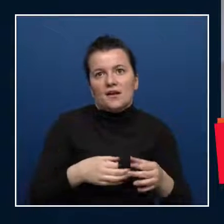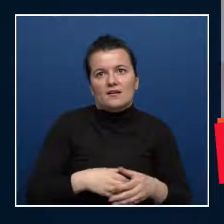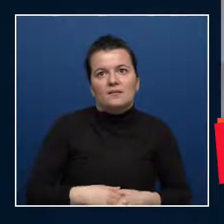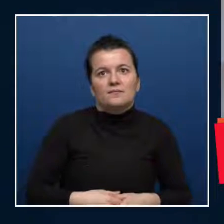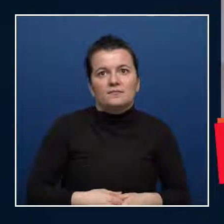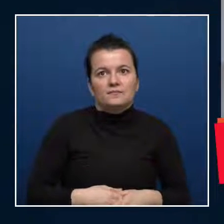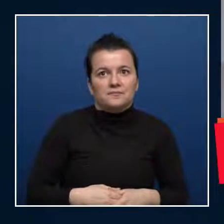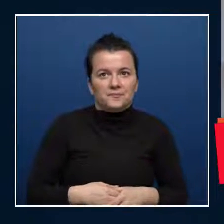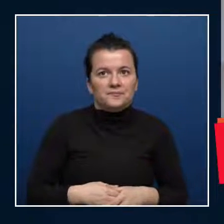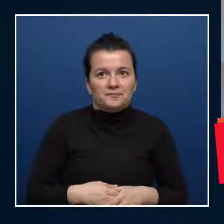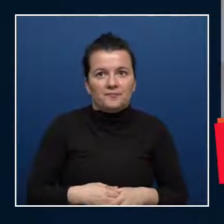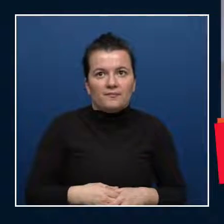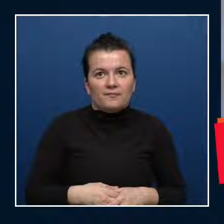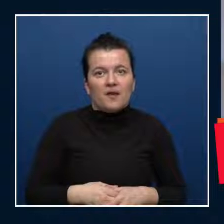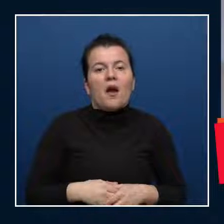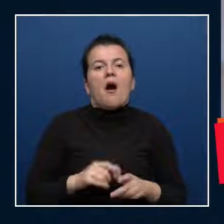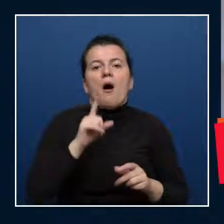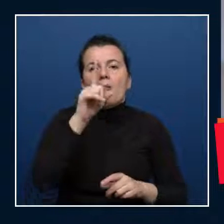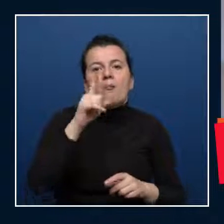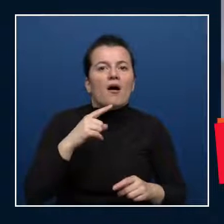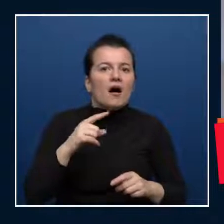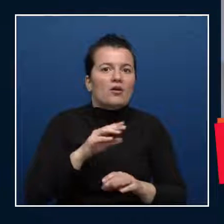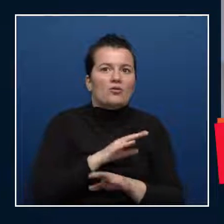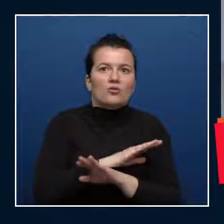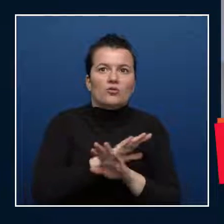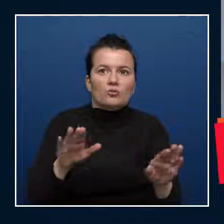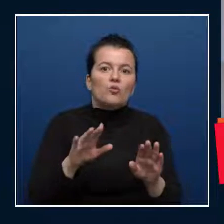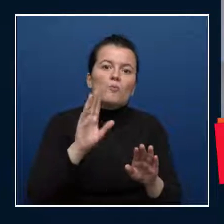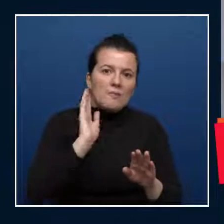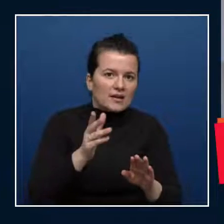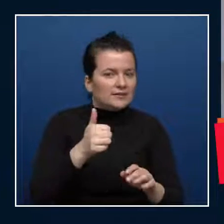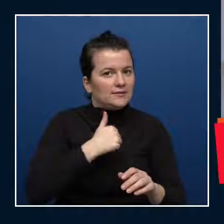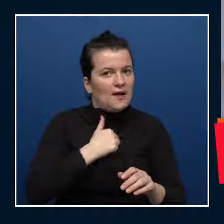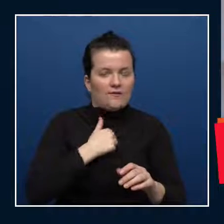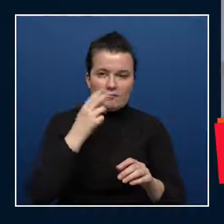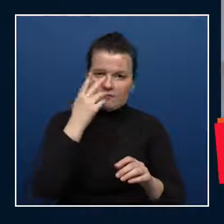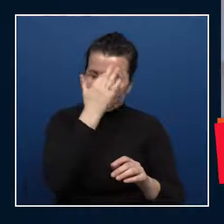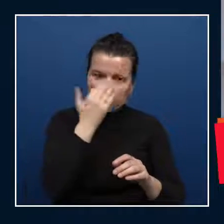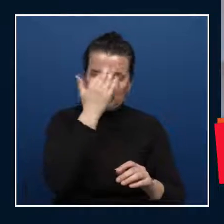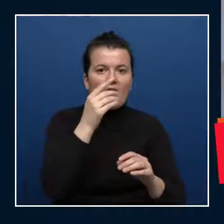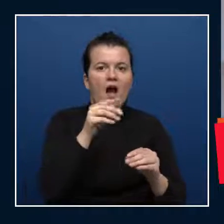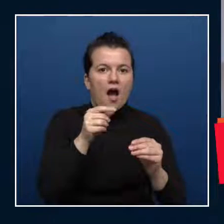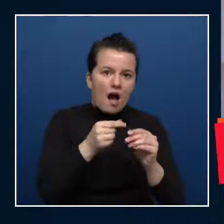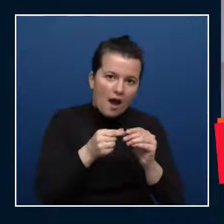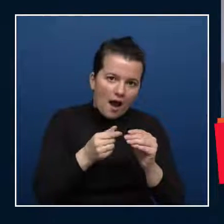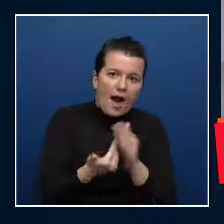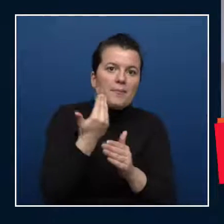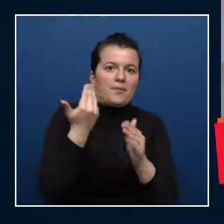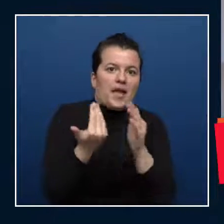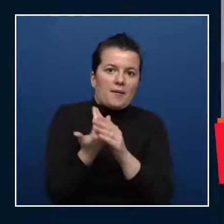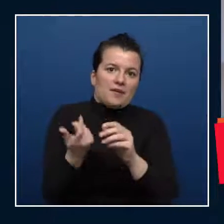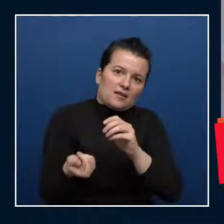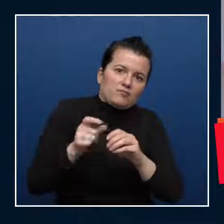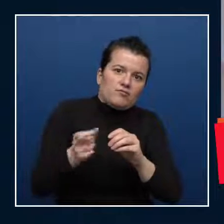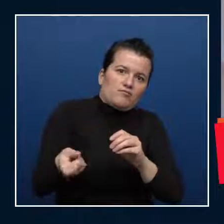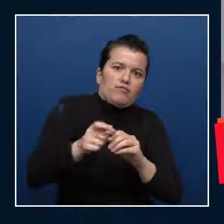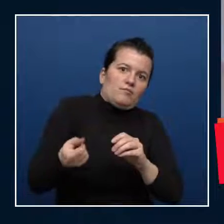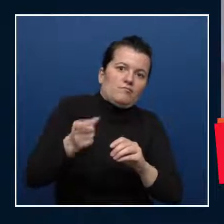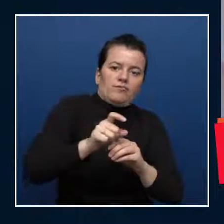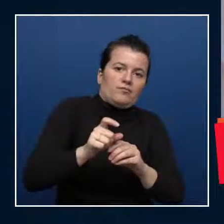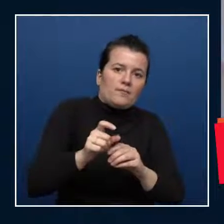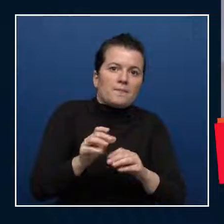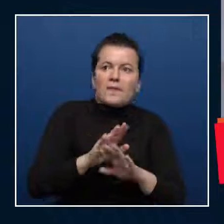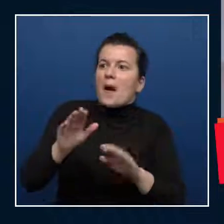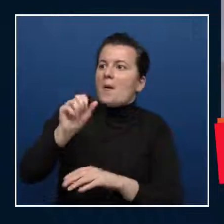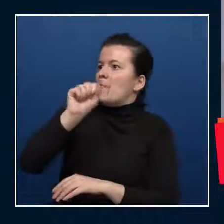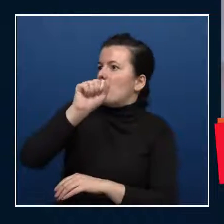own as such, and make sure you're being vigilant and keeping up to date so as that you're not assuming that Microsoft are doing something and they